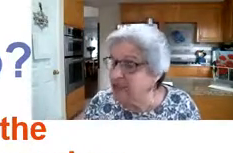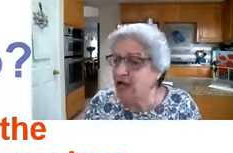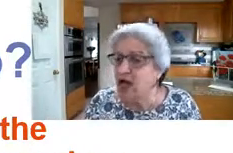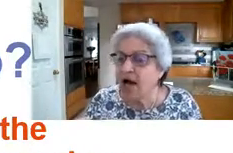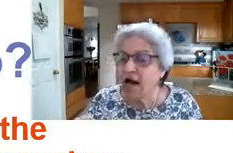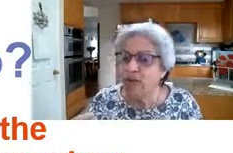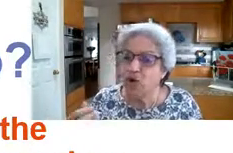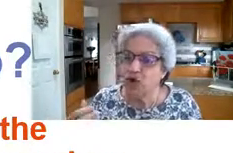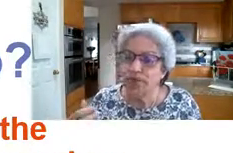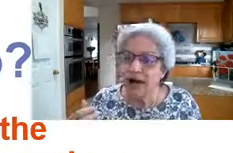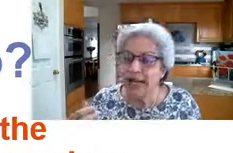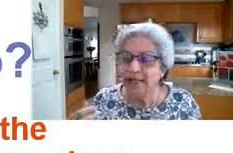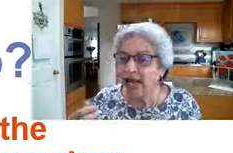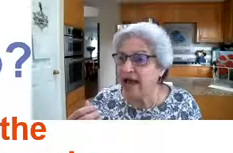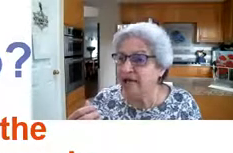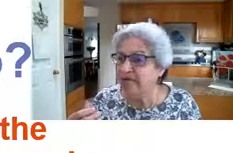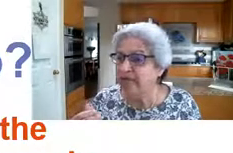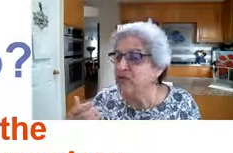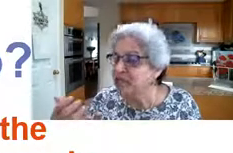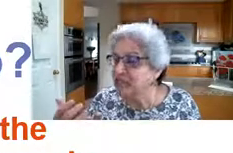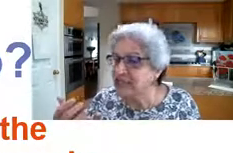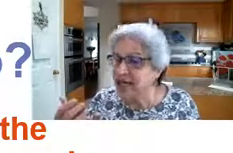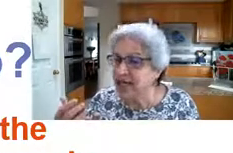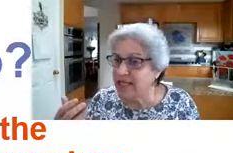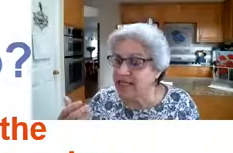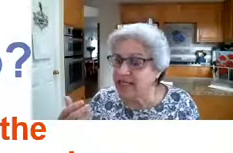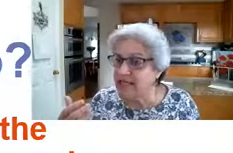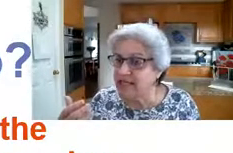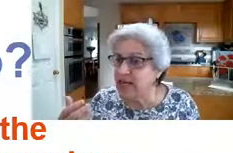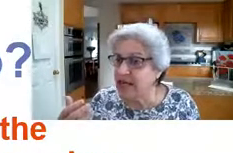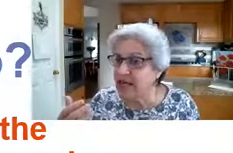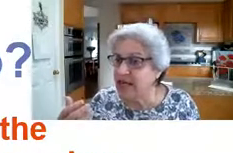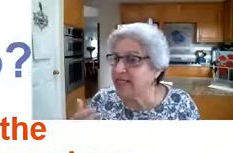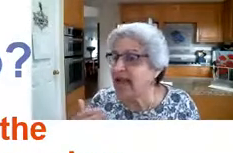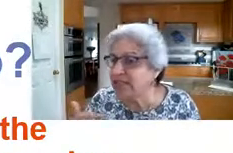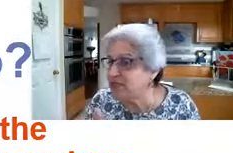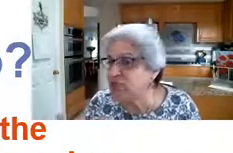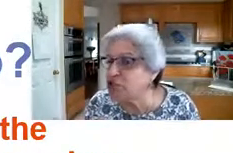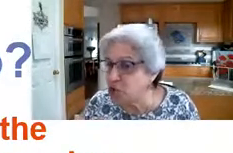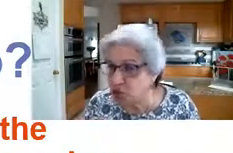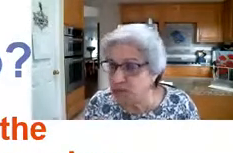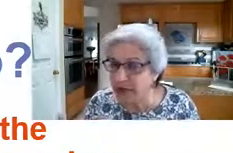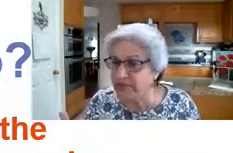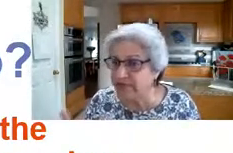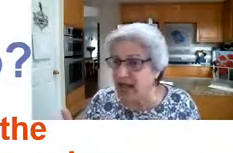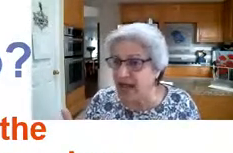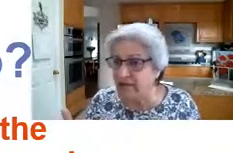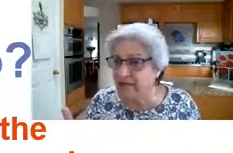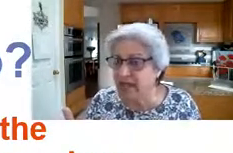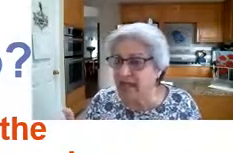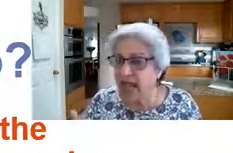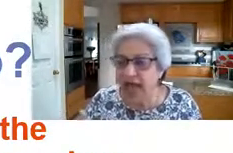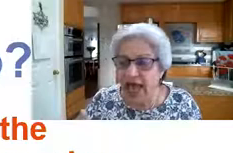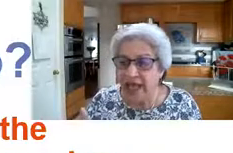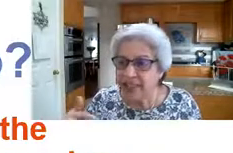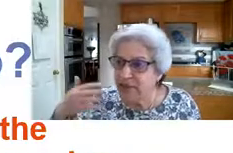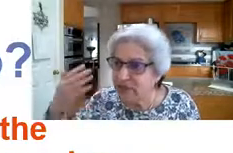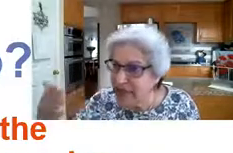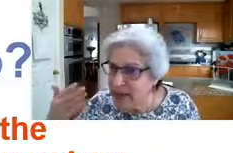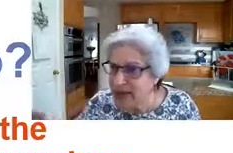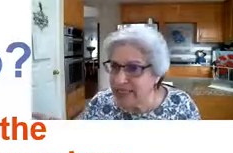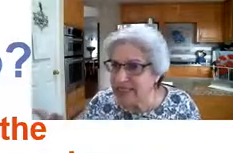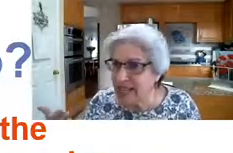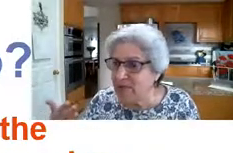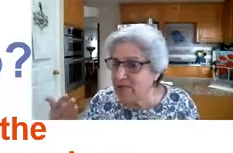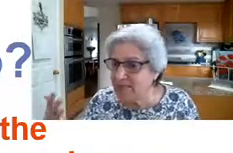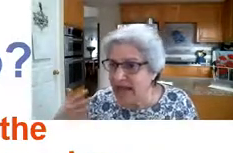sick, or you might have illness that is lasts for a shorter period of time. And to